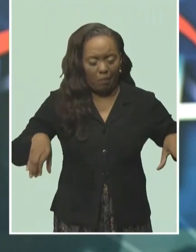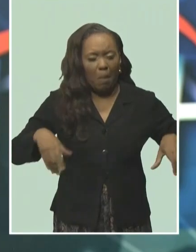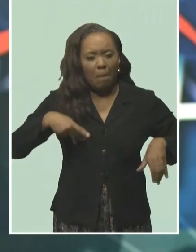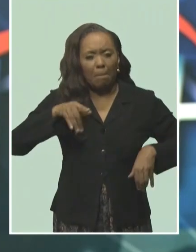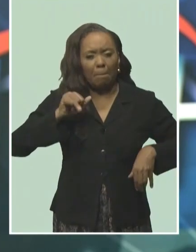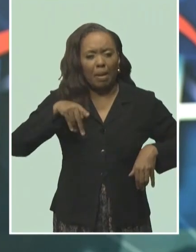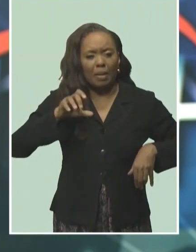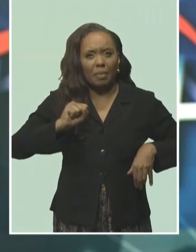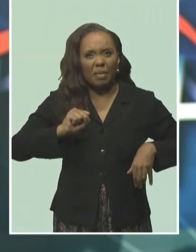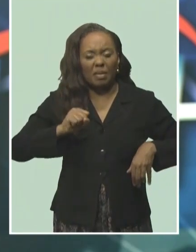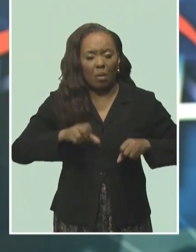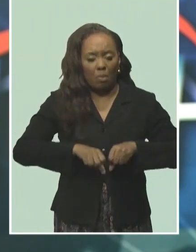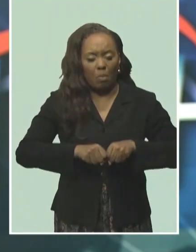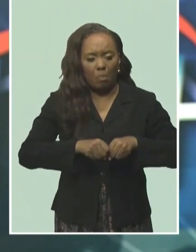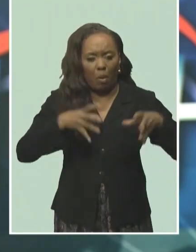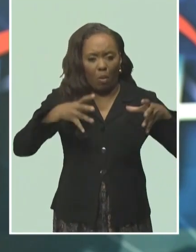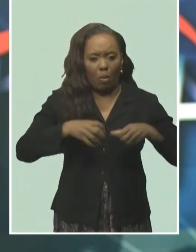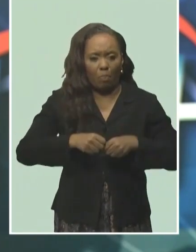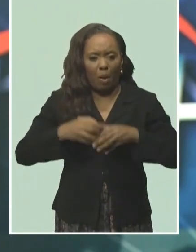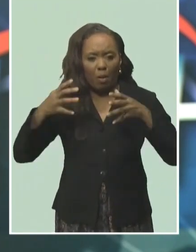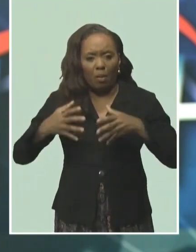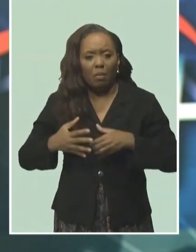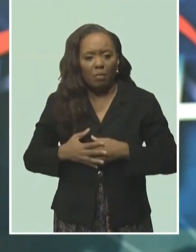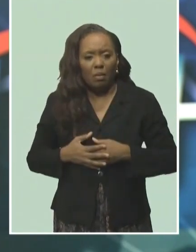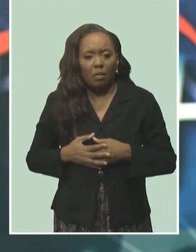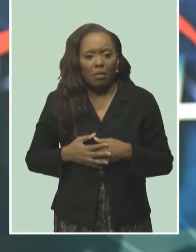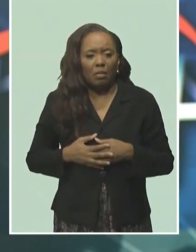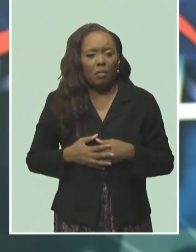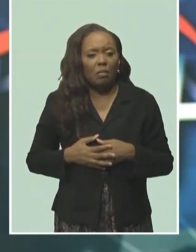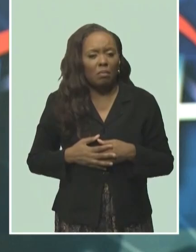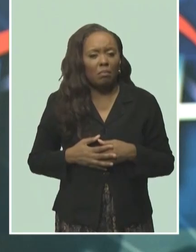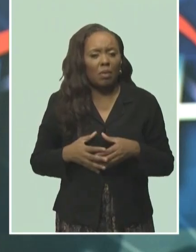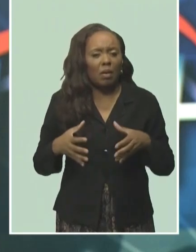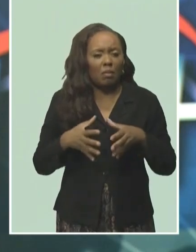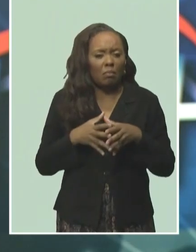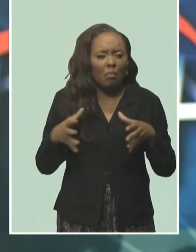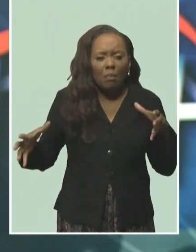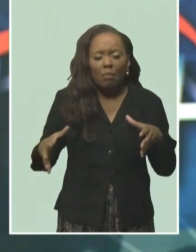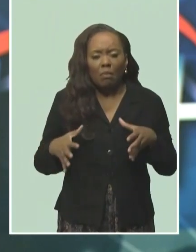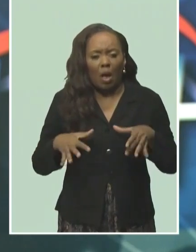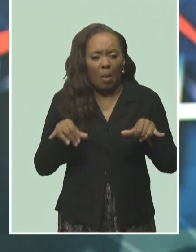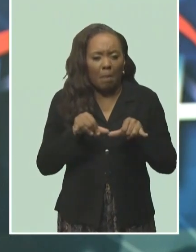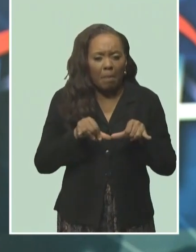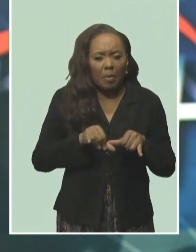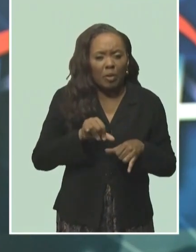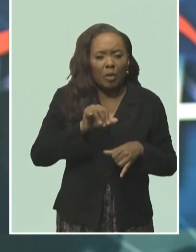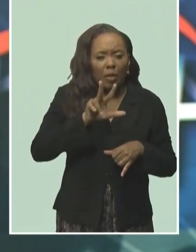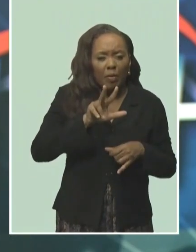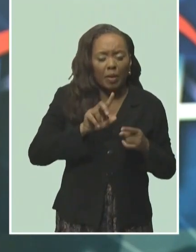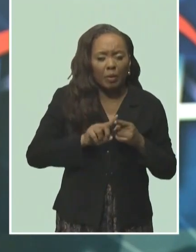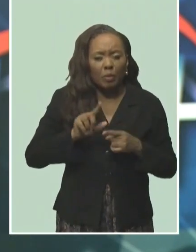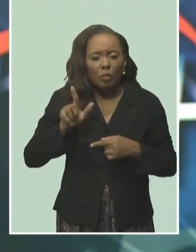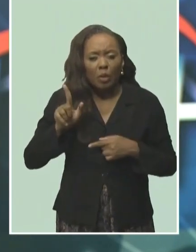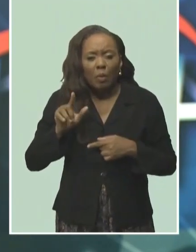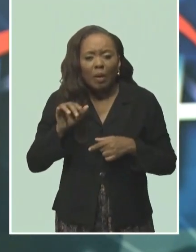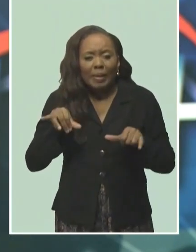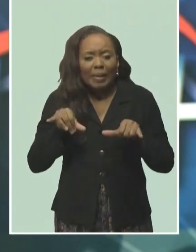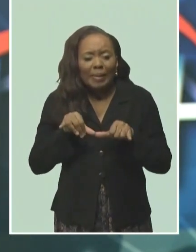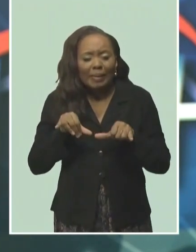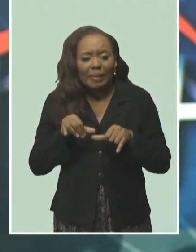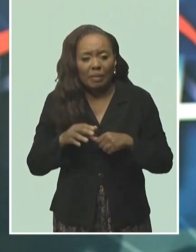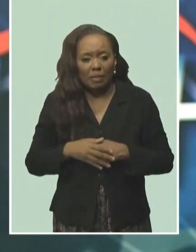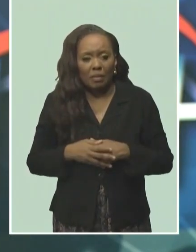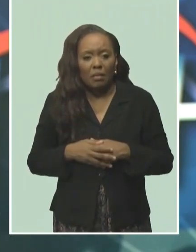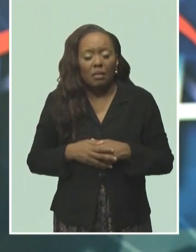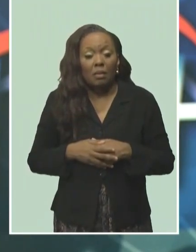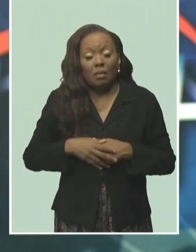the network is aged with some 2,500 kilometers of mains from 3 to 21 inches in diameter. He was speaking